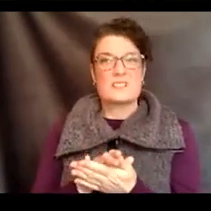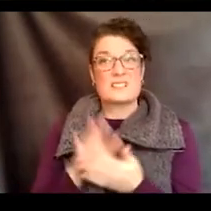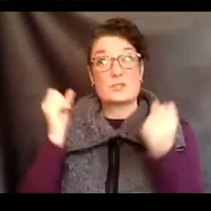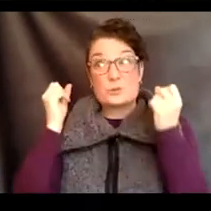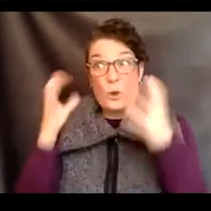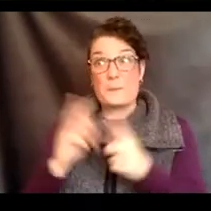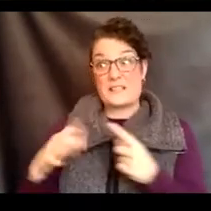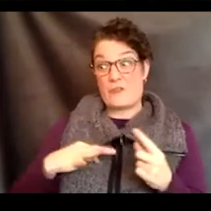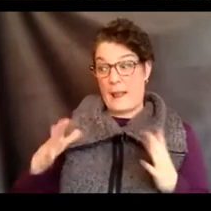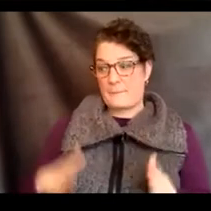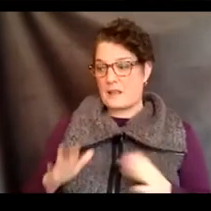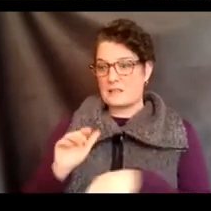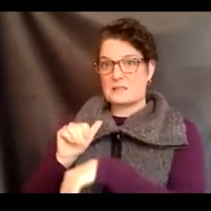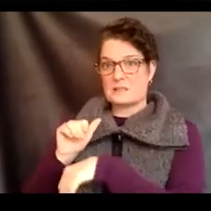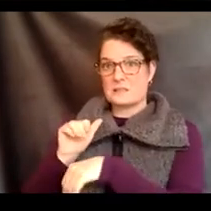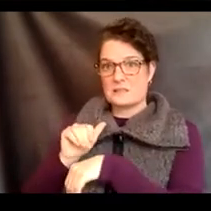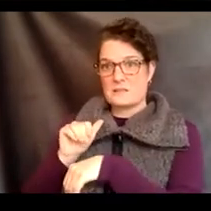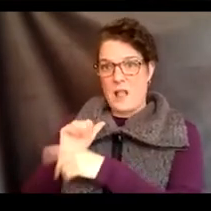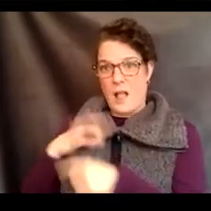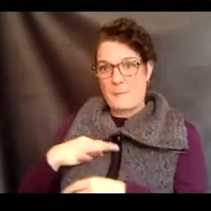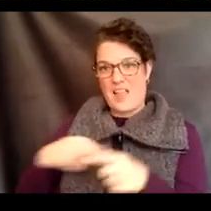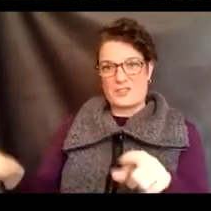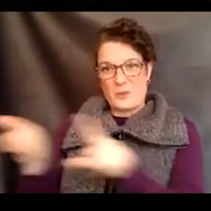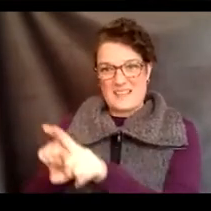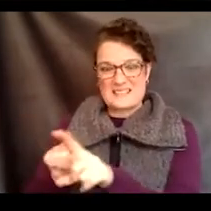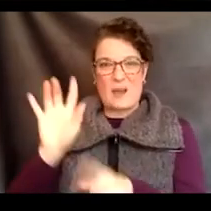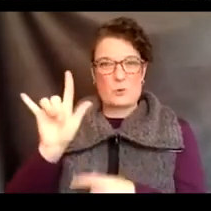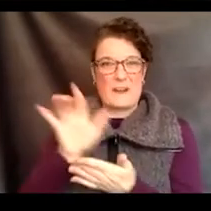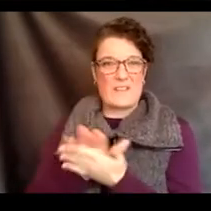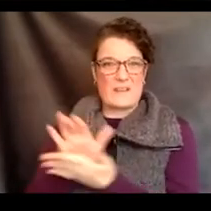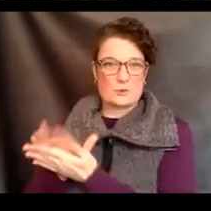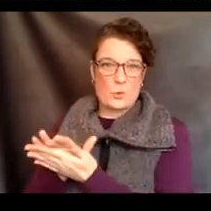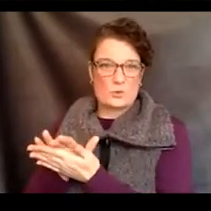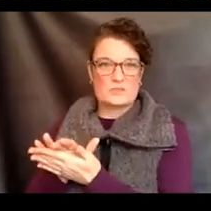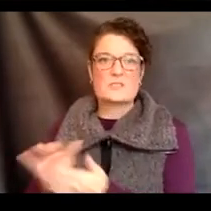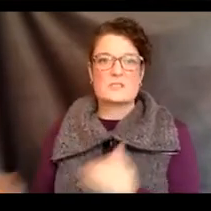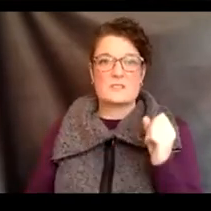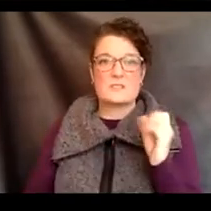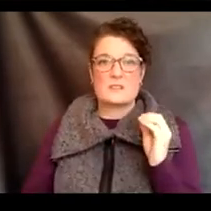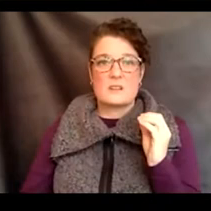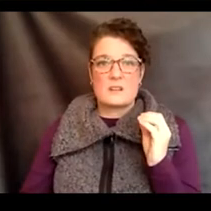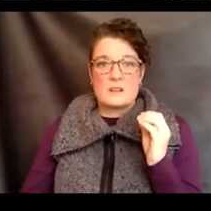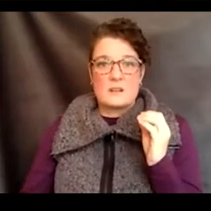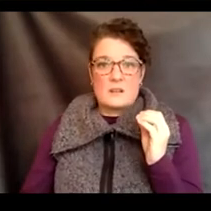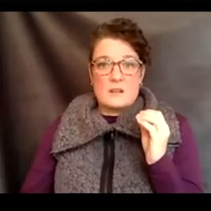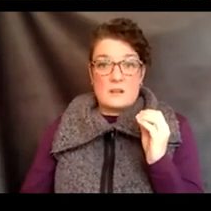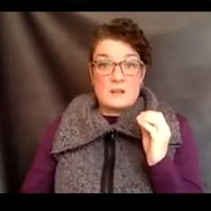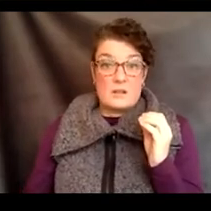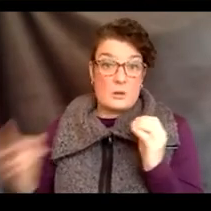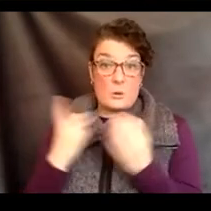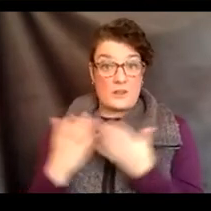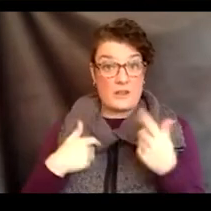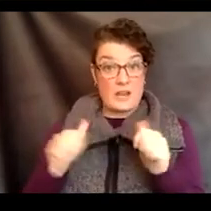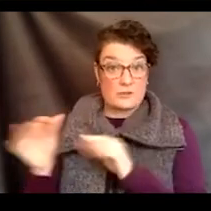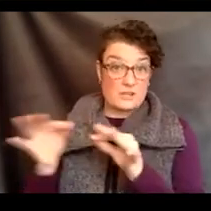are applying to the same, like, 25 schools. And so, you know, one piece of that I try and talk to students about is